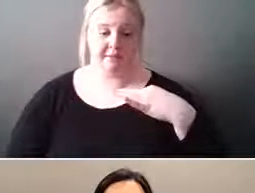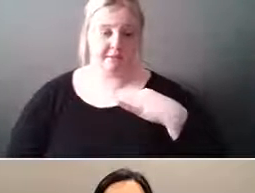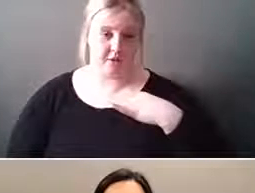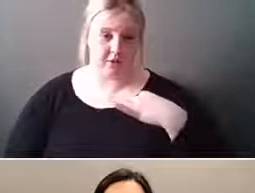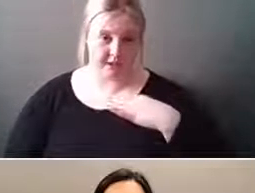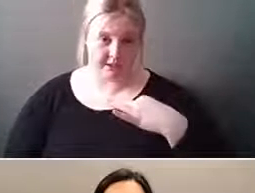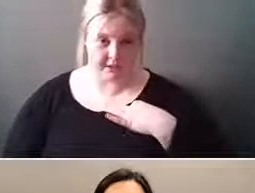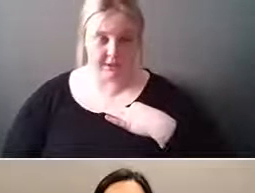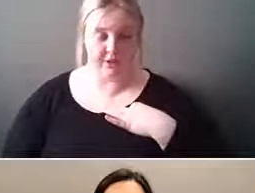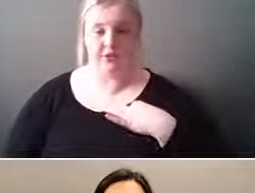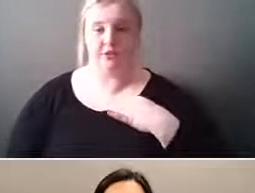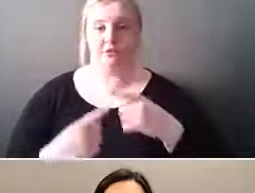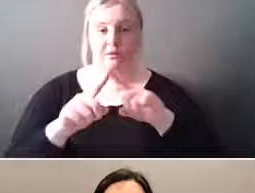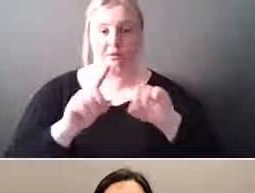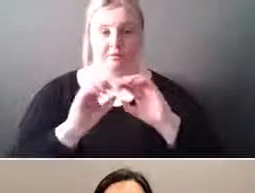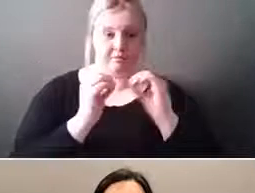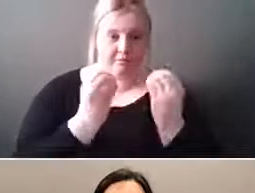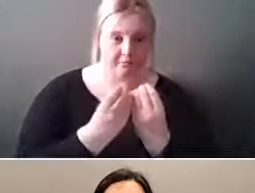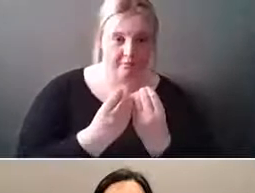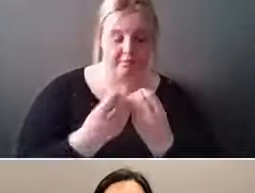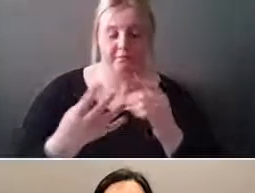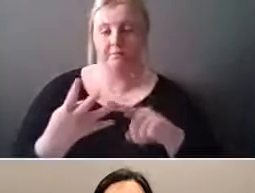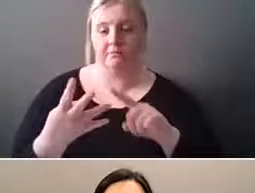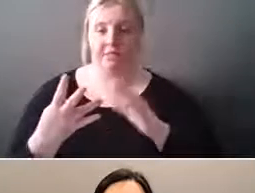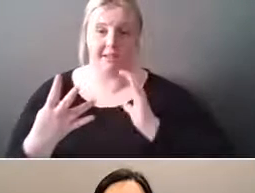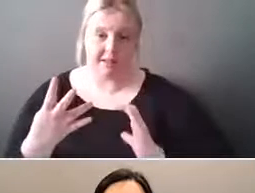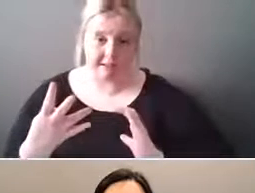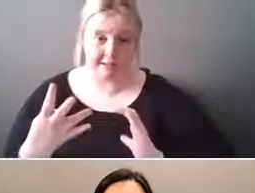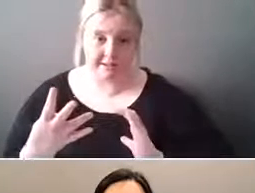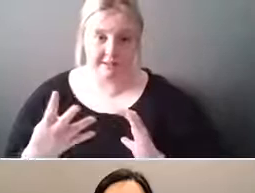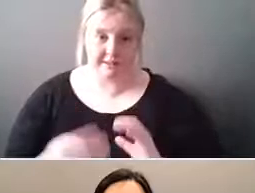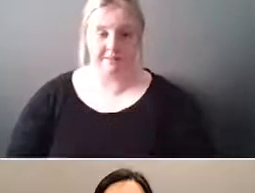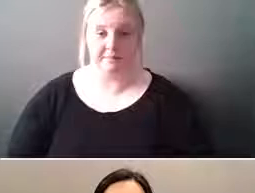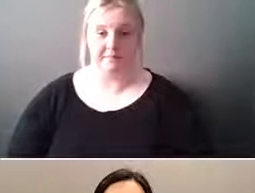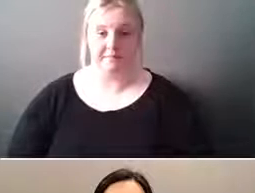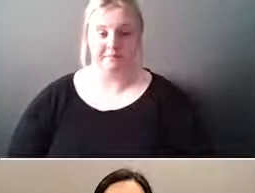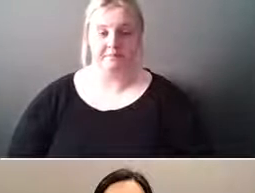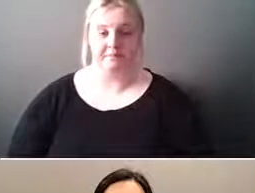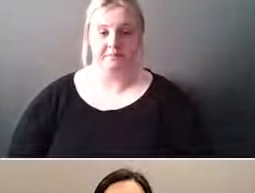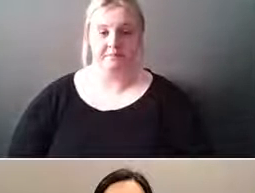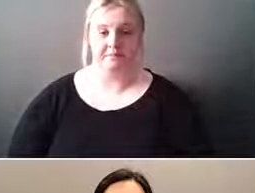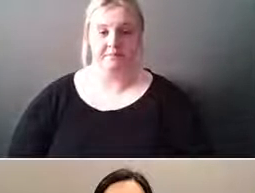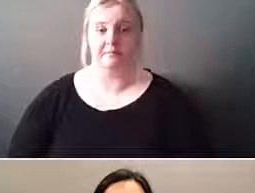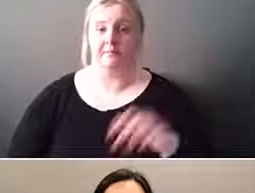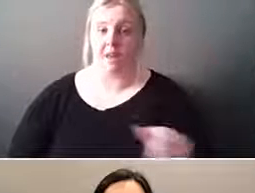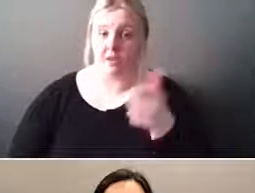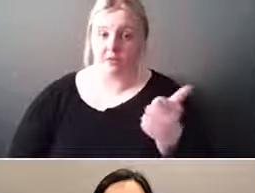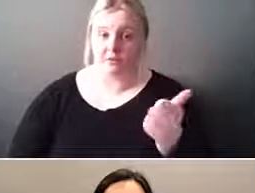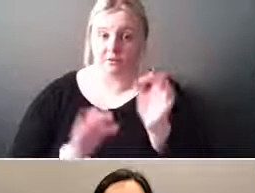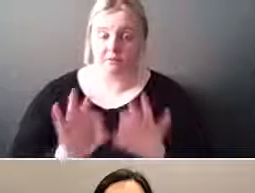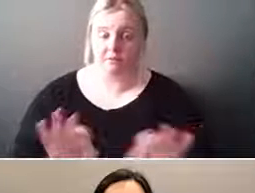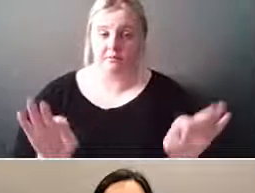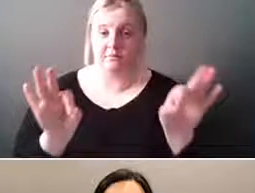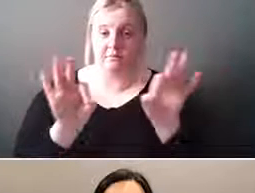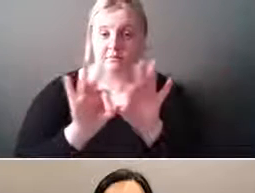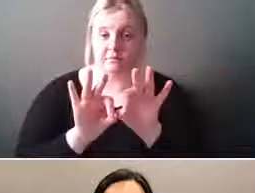residences and organizations and clients. Another thing that's also quite important is there are